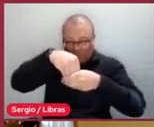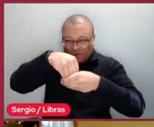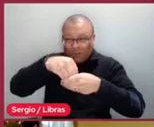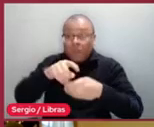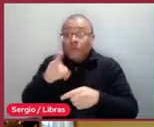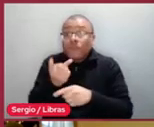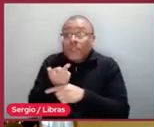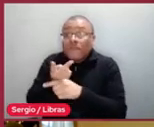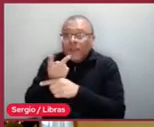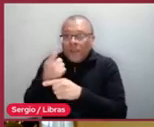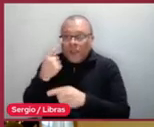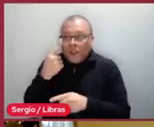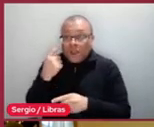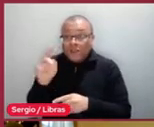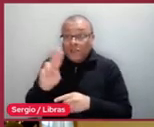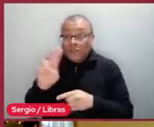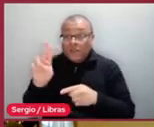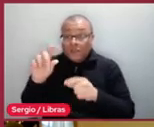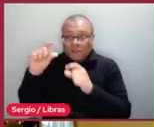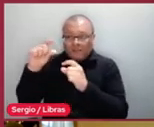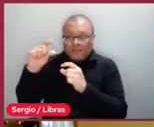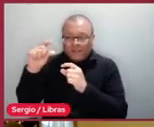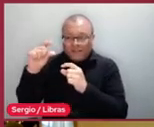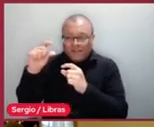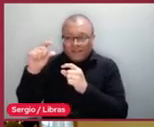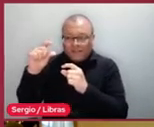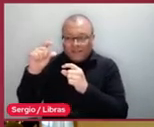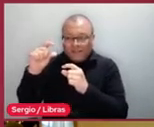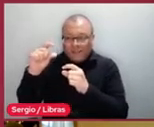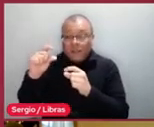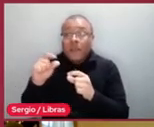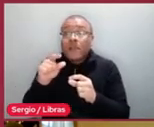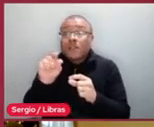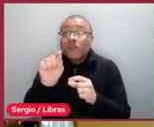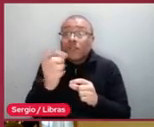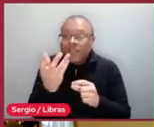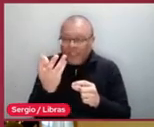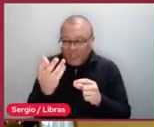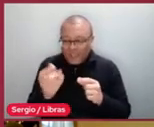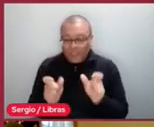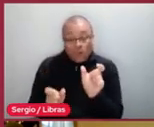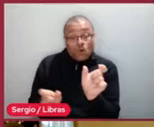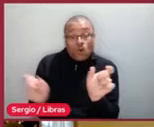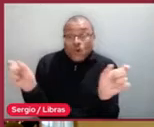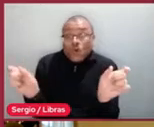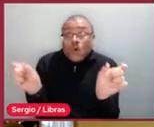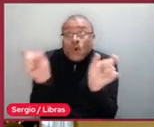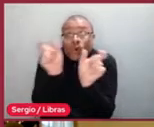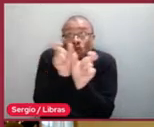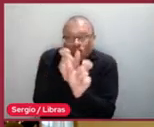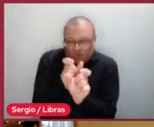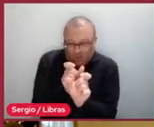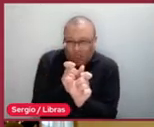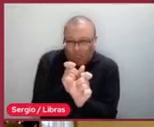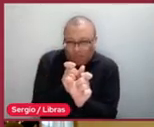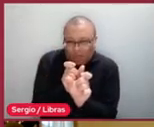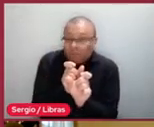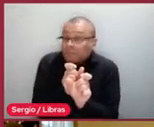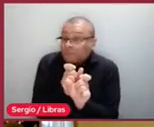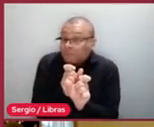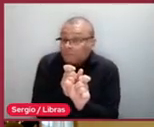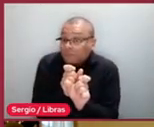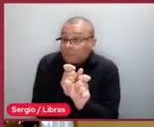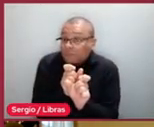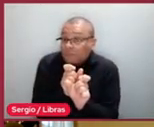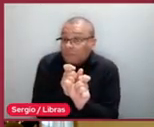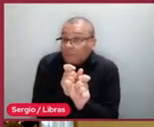looking at roles and seeing that if I want to merge a path that I have from users to roles, is